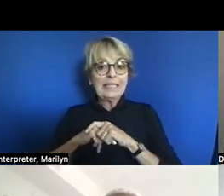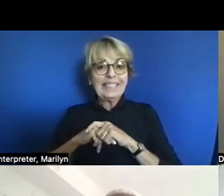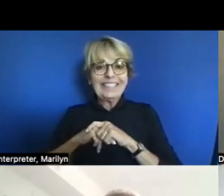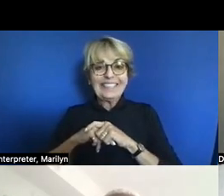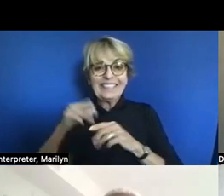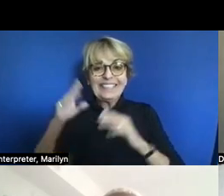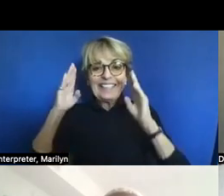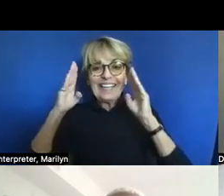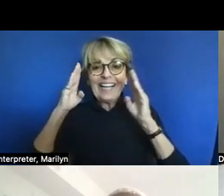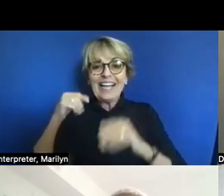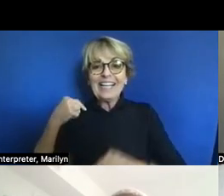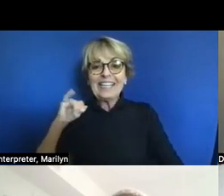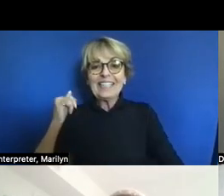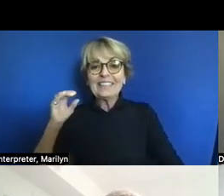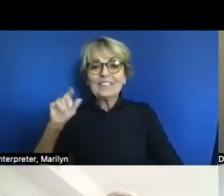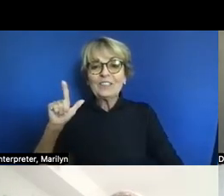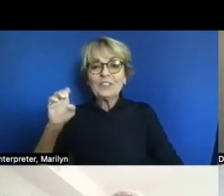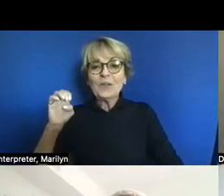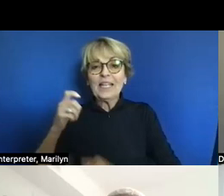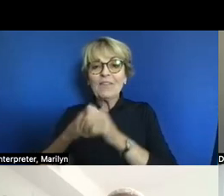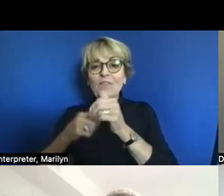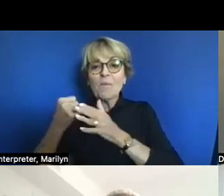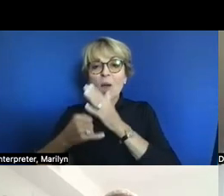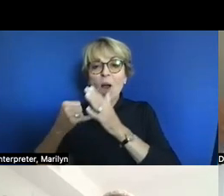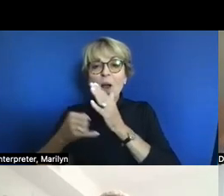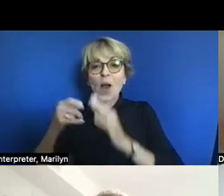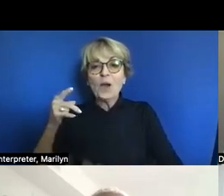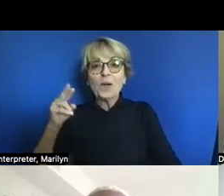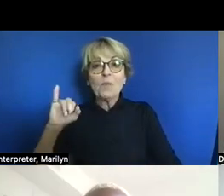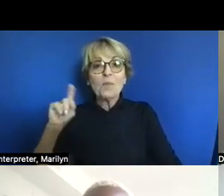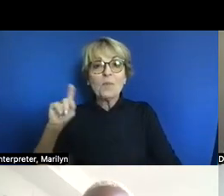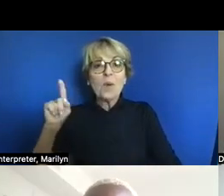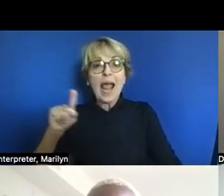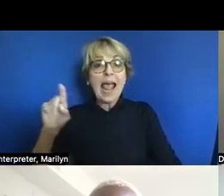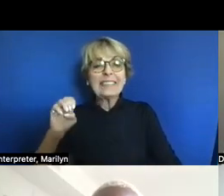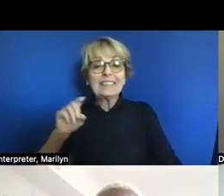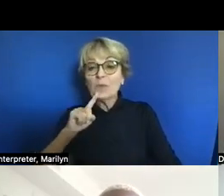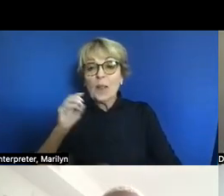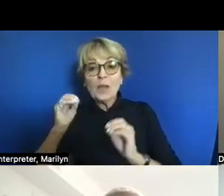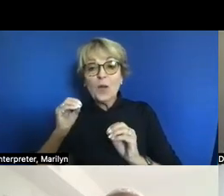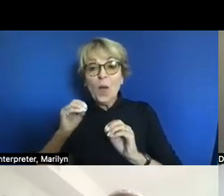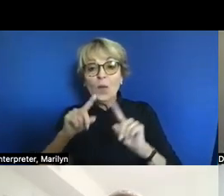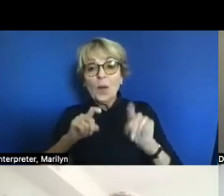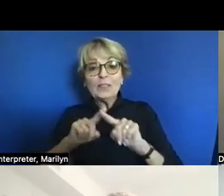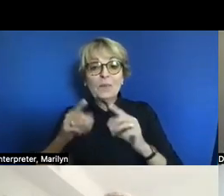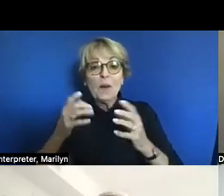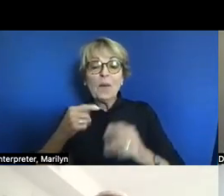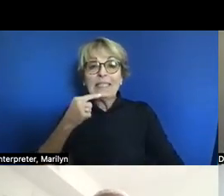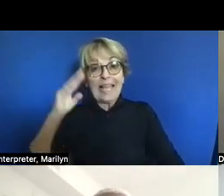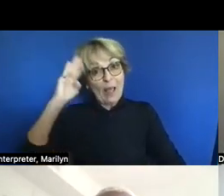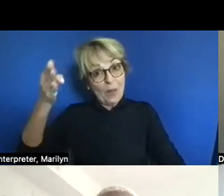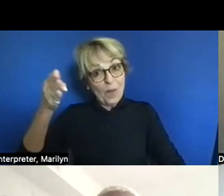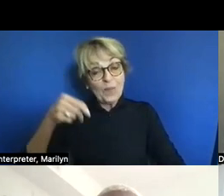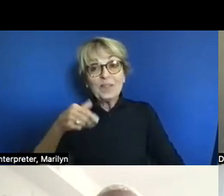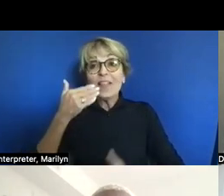Hi, everyone. This is Jolie from Art Prize. I don't really have many questions, but I just wanted to say hello and to say thank you